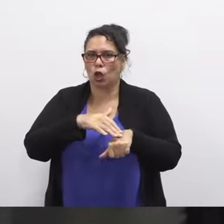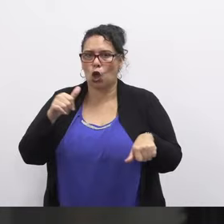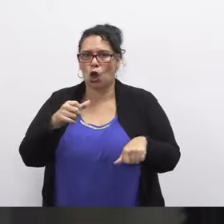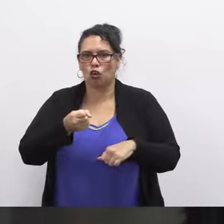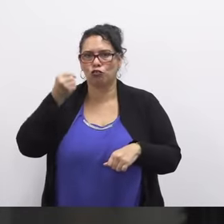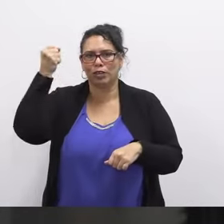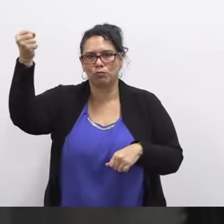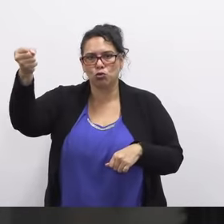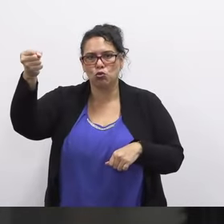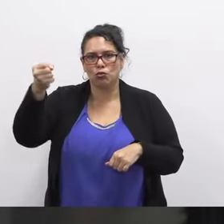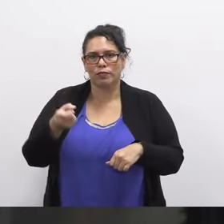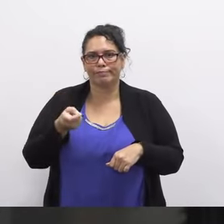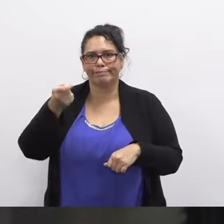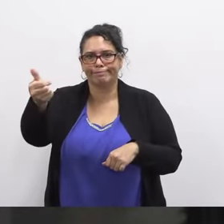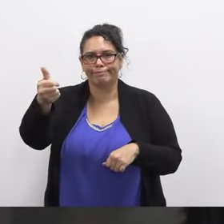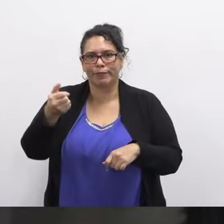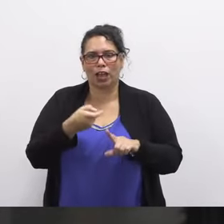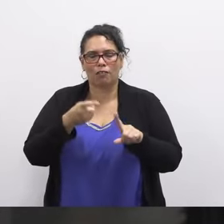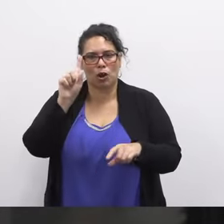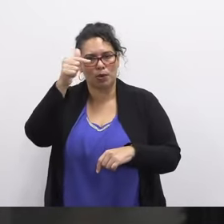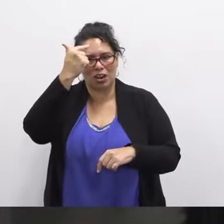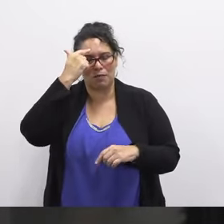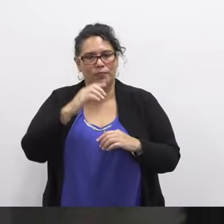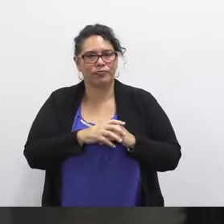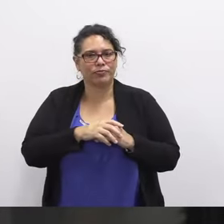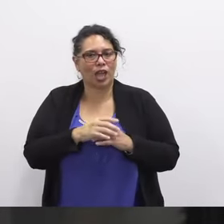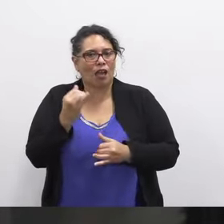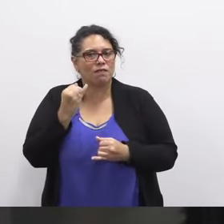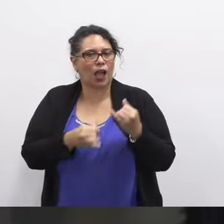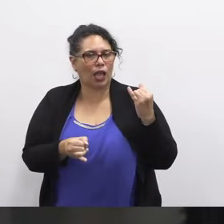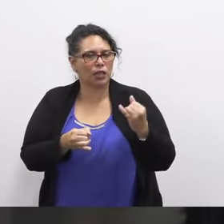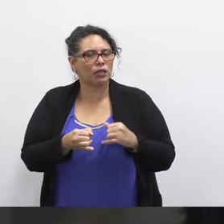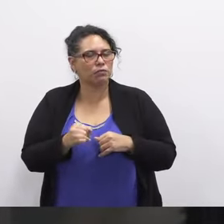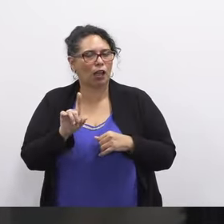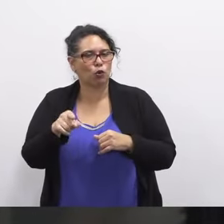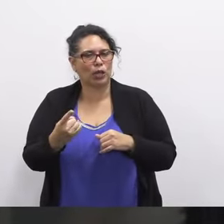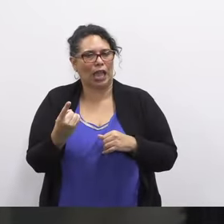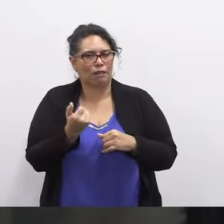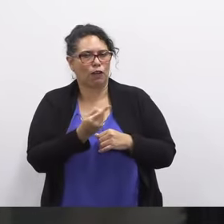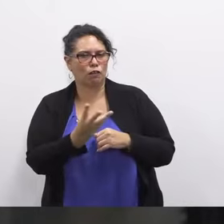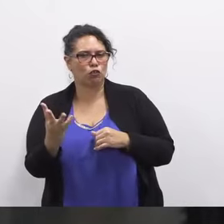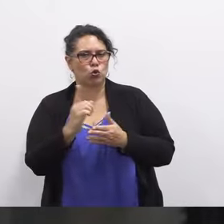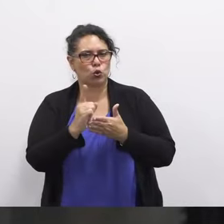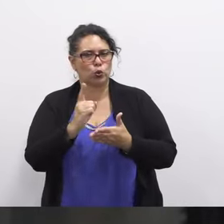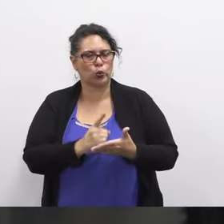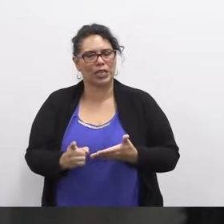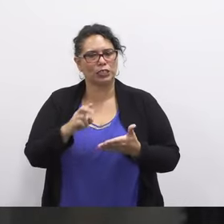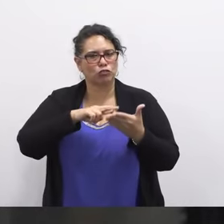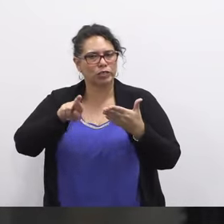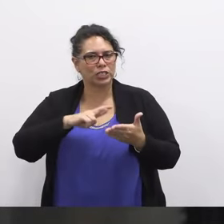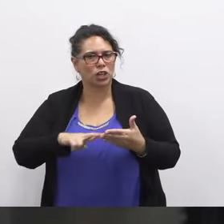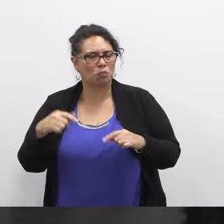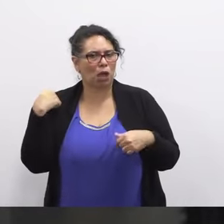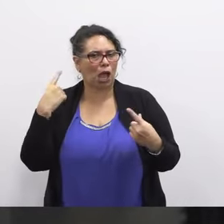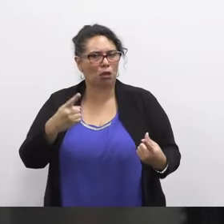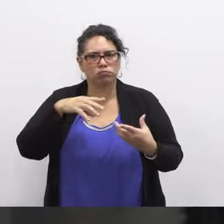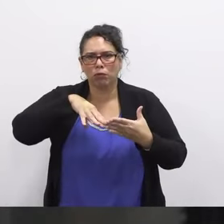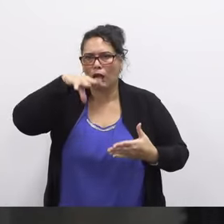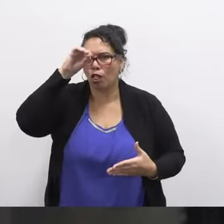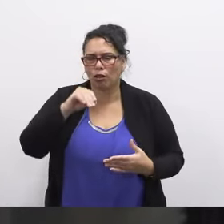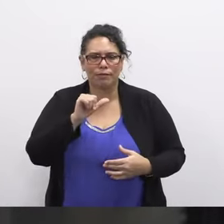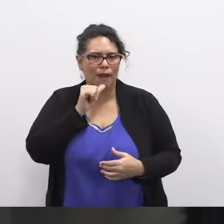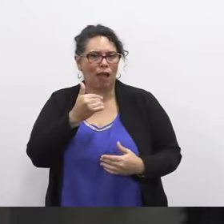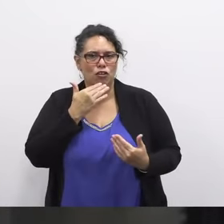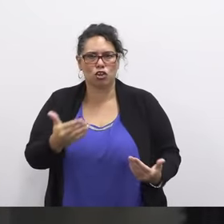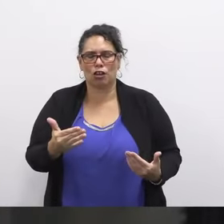removed from government. Finally, I've only had a couple weeks to do some research, but what I've learned so far is not good. The functionality of the